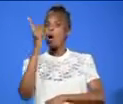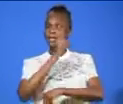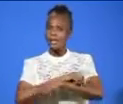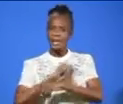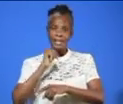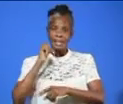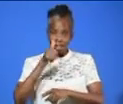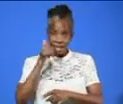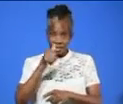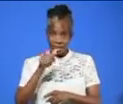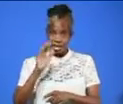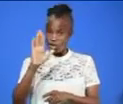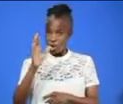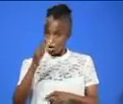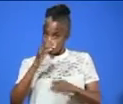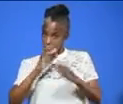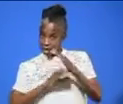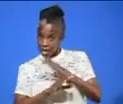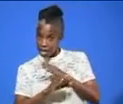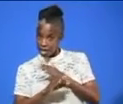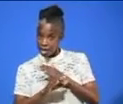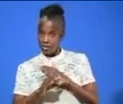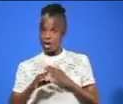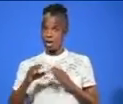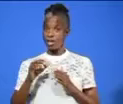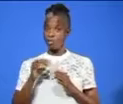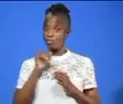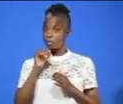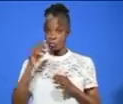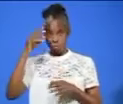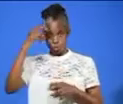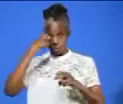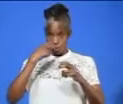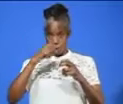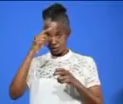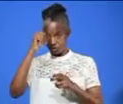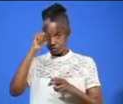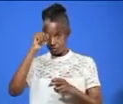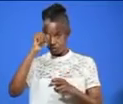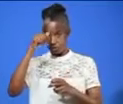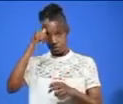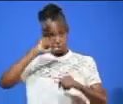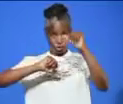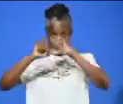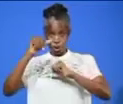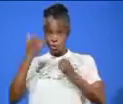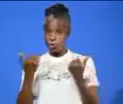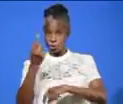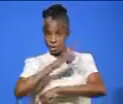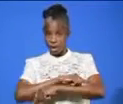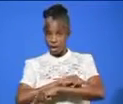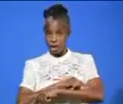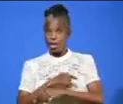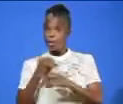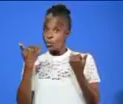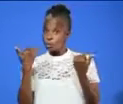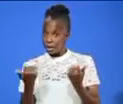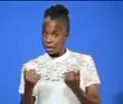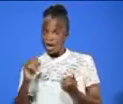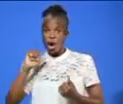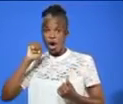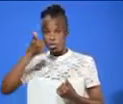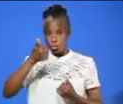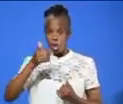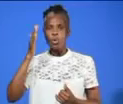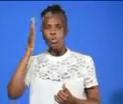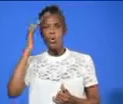If you're in your cave of despondency morning, this afternoon, today, yesterday, or you will be tomorrow, just know that when you hear